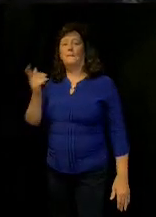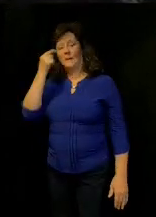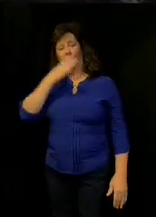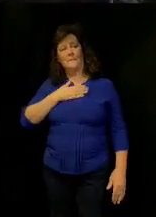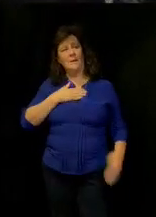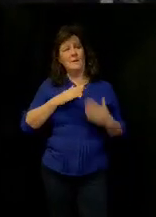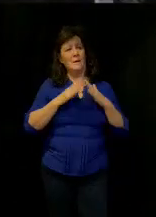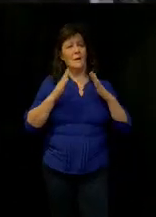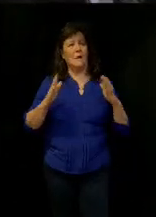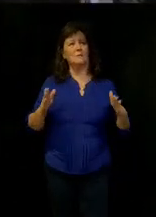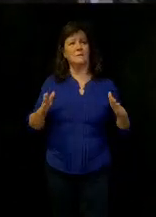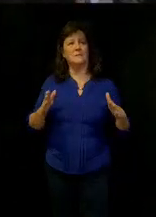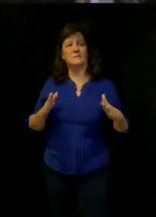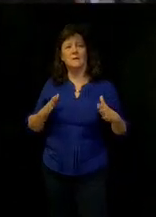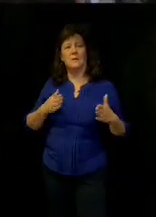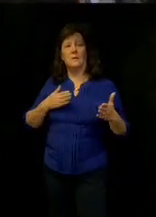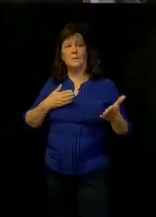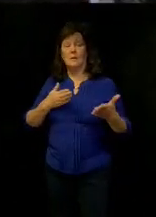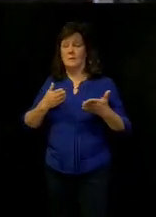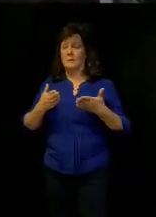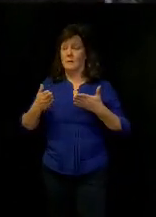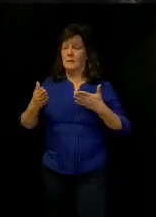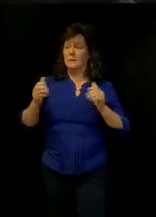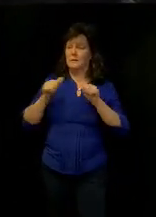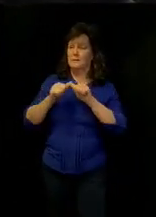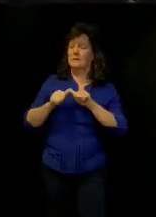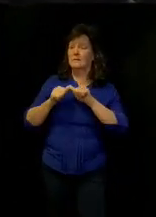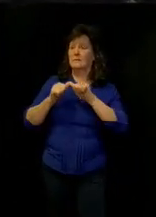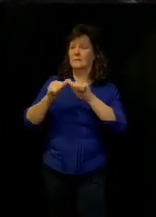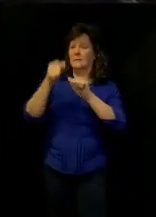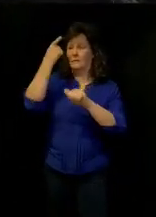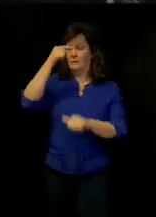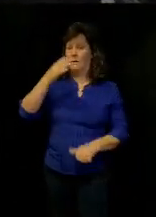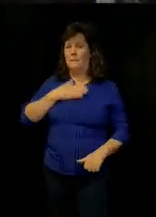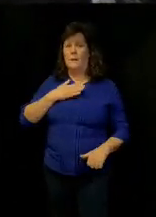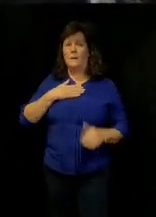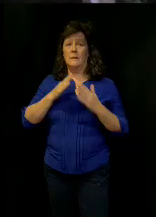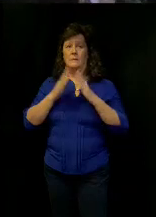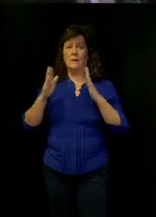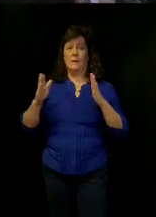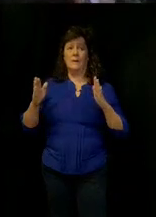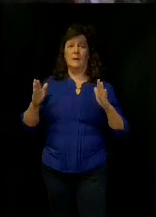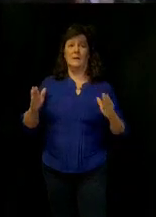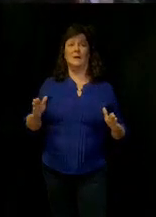For me and my house, we're gonna serve you for me.